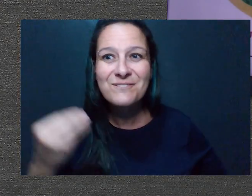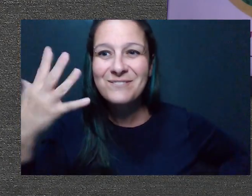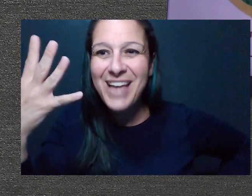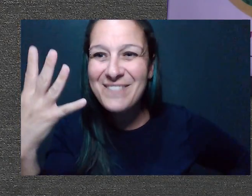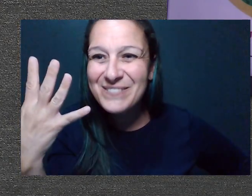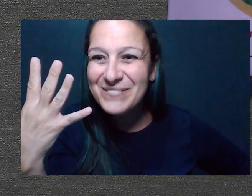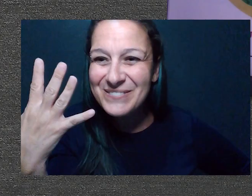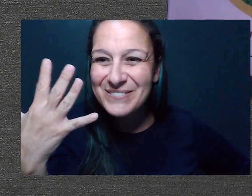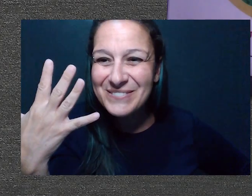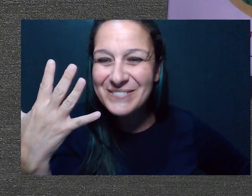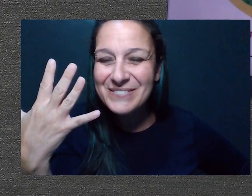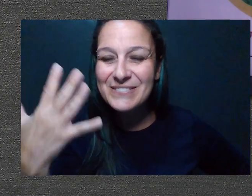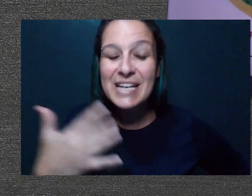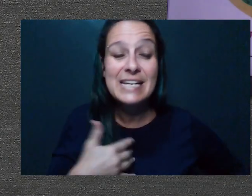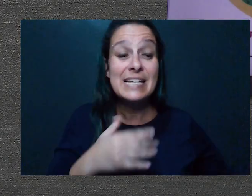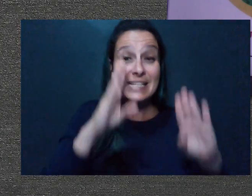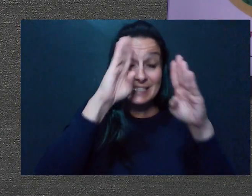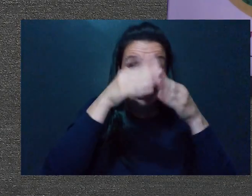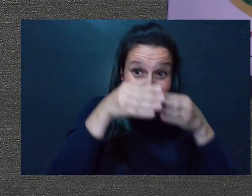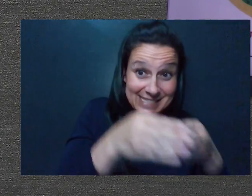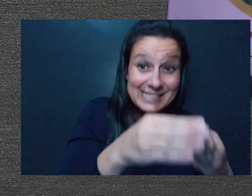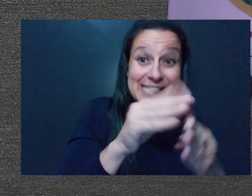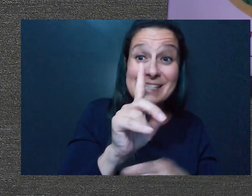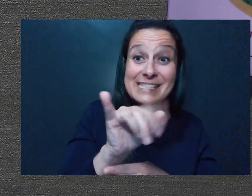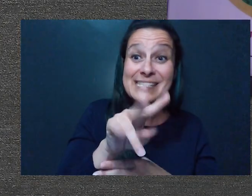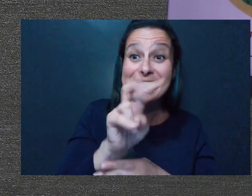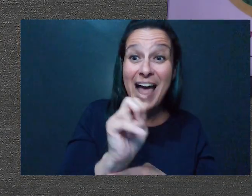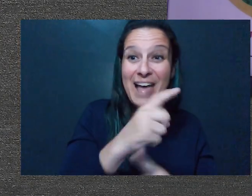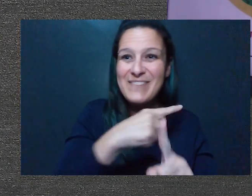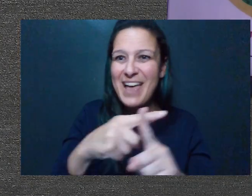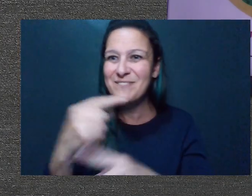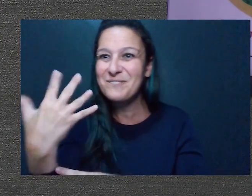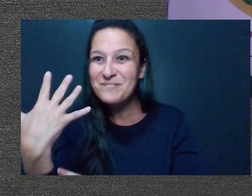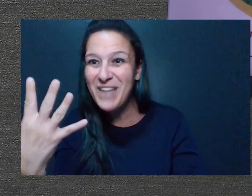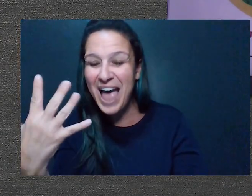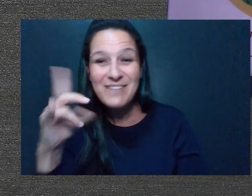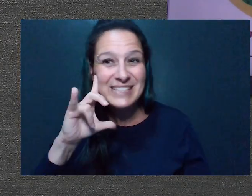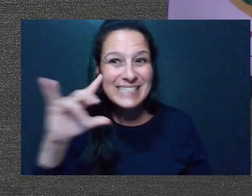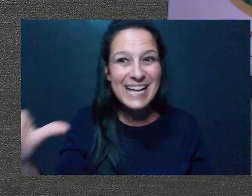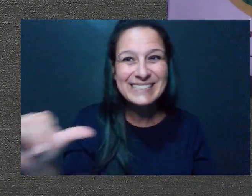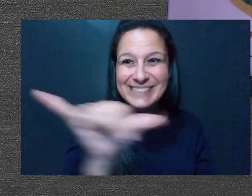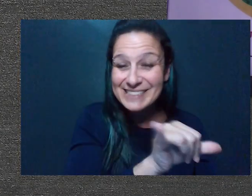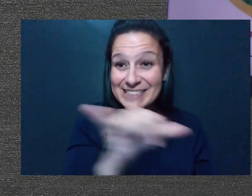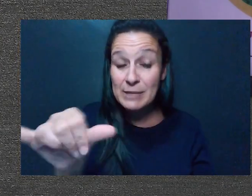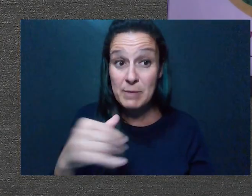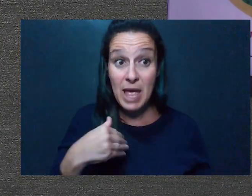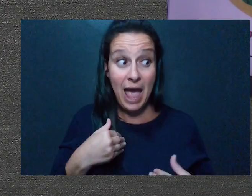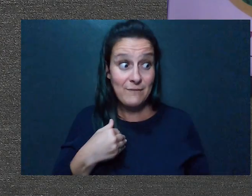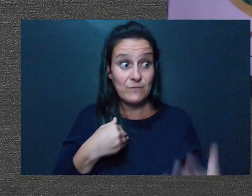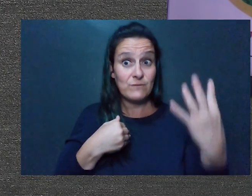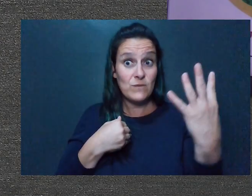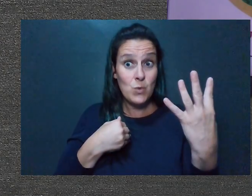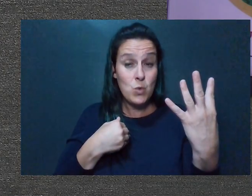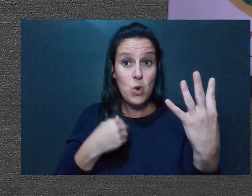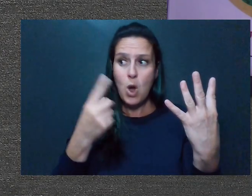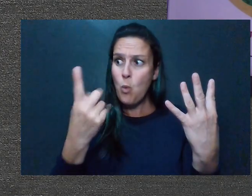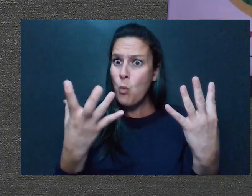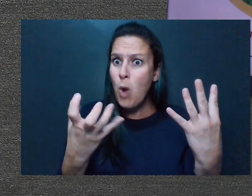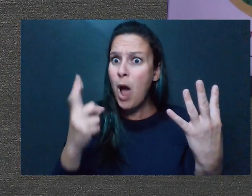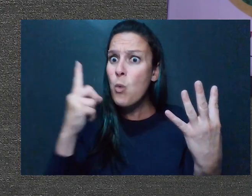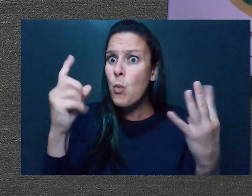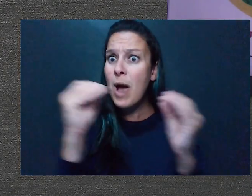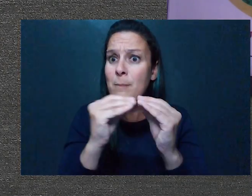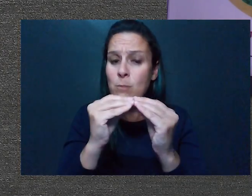5. Dive, 5. They rhyme. He had 4. He wanted 1 more. Now he has 5.